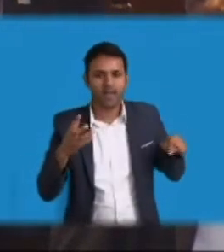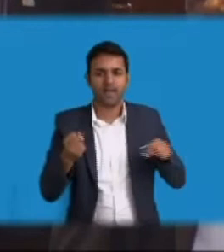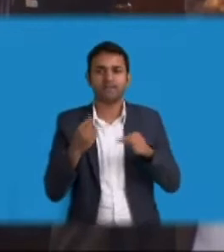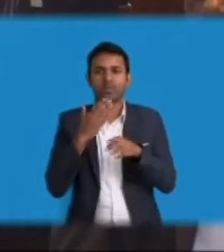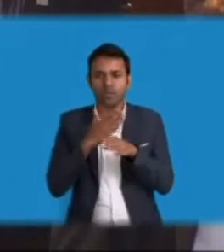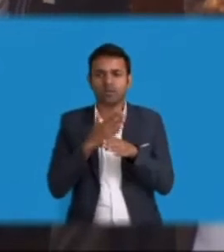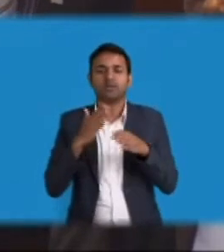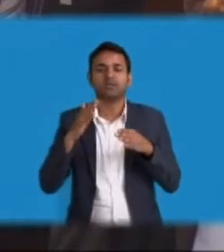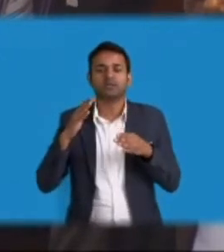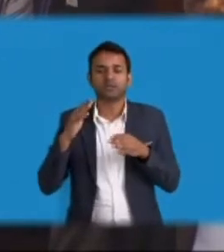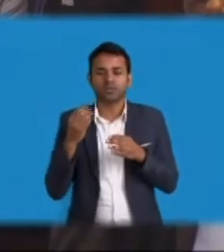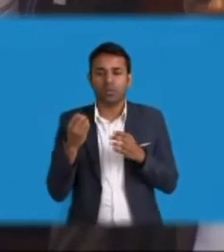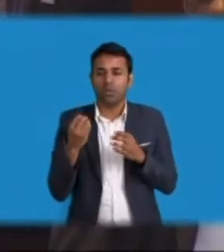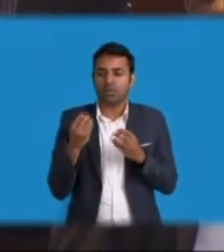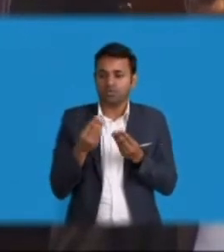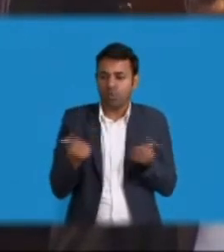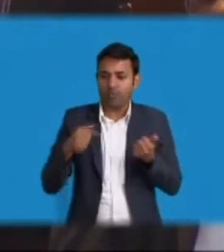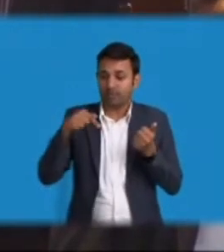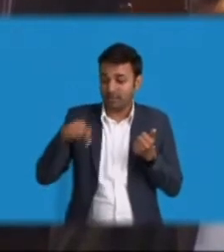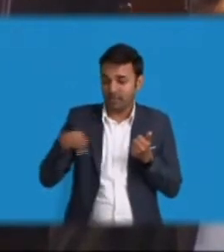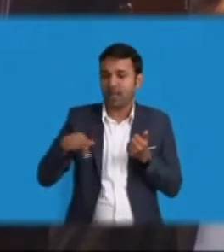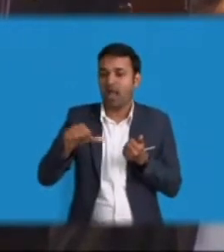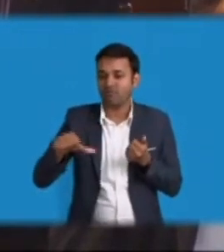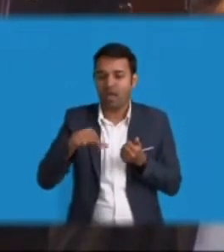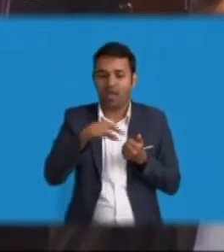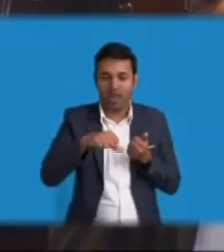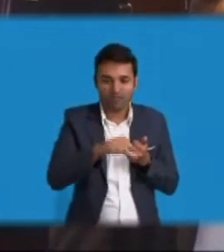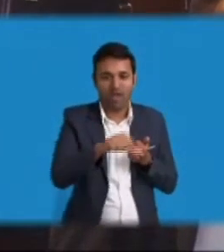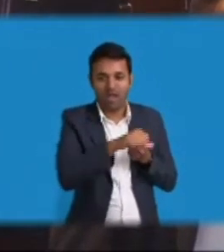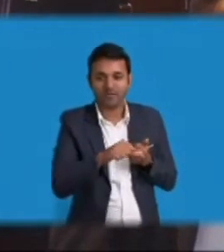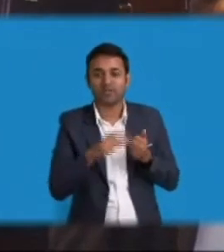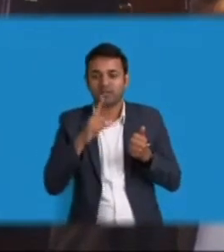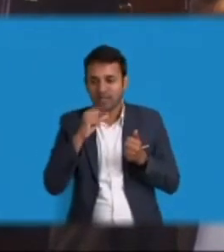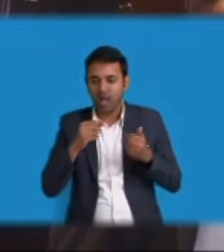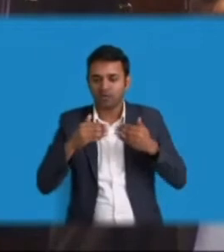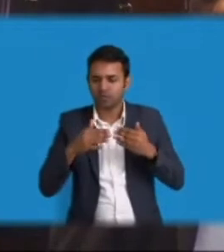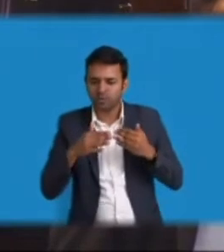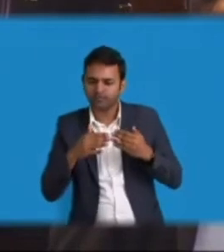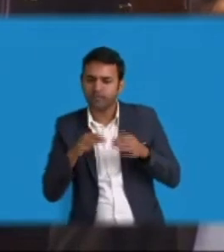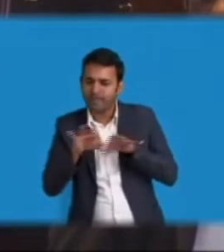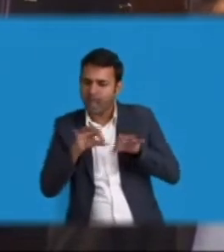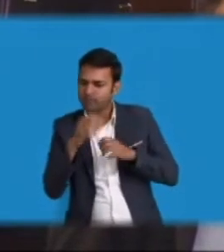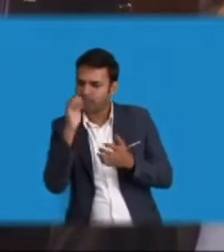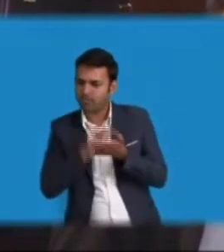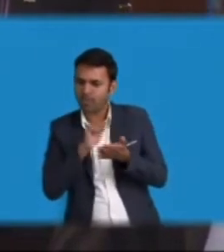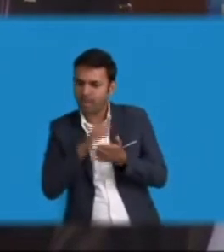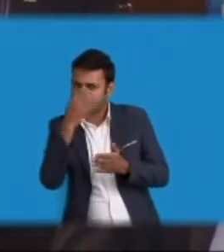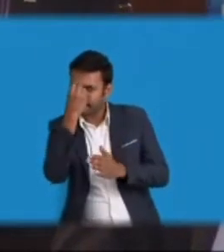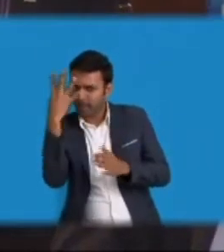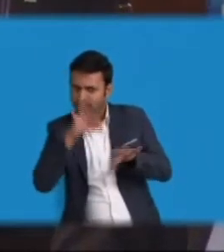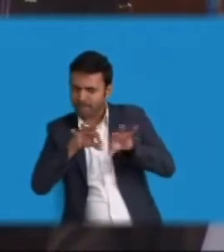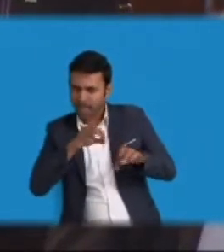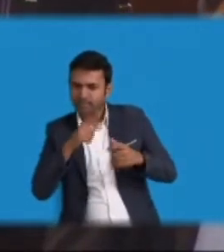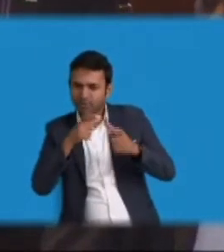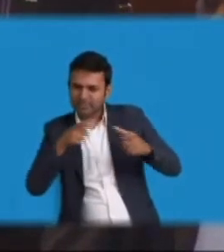rectify these areas. We are moving in the direction of smarter cities, Madam Speaker, by employing sustainable and relevant technology to